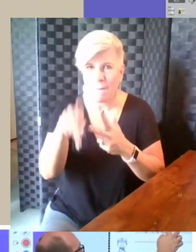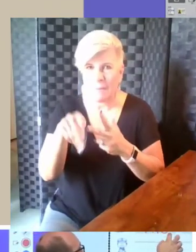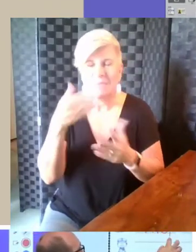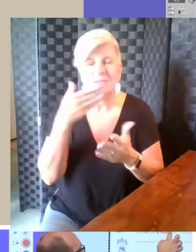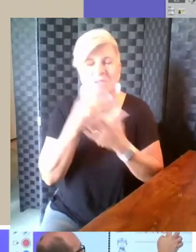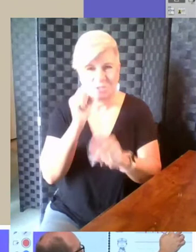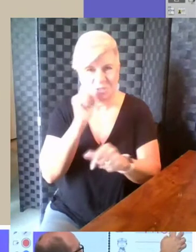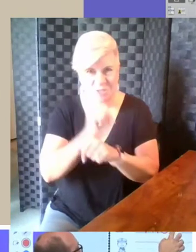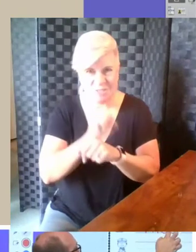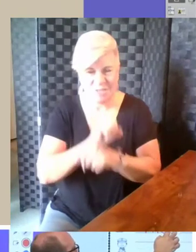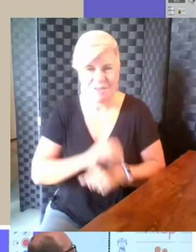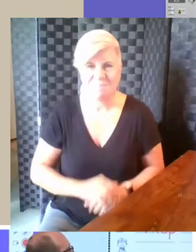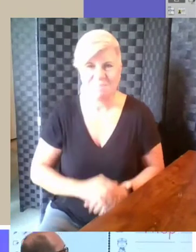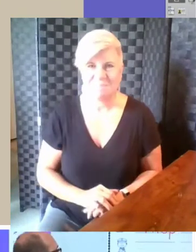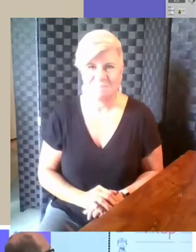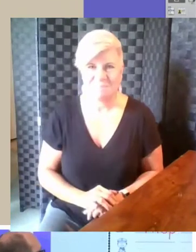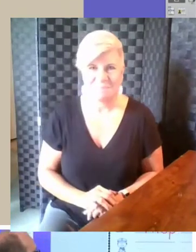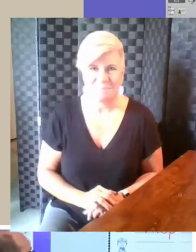M-O-P.